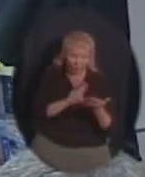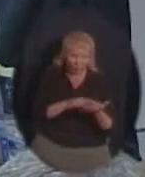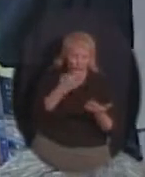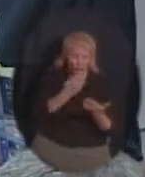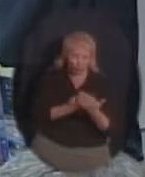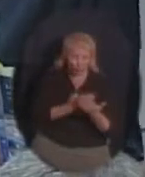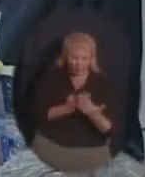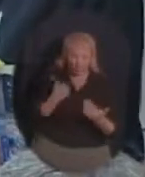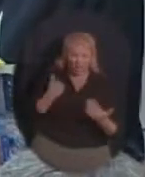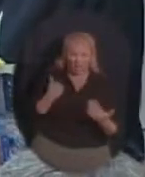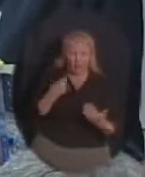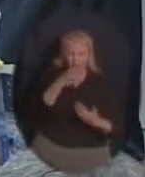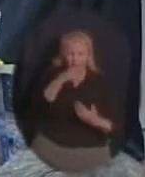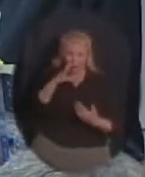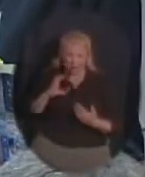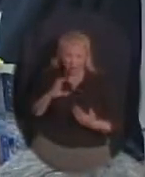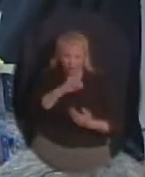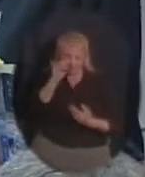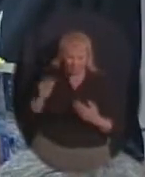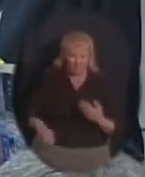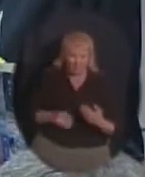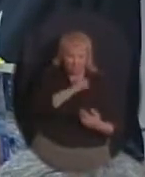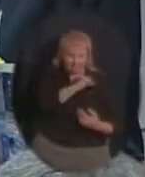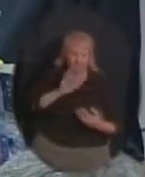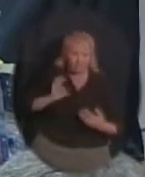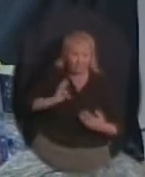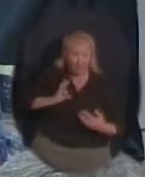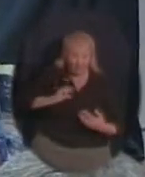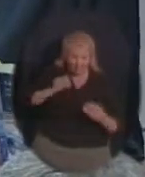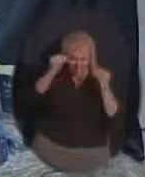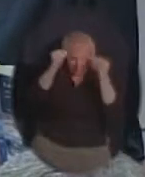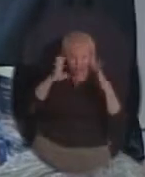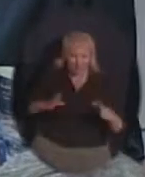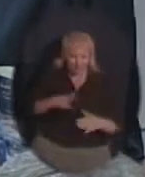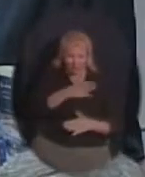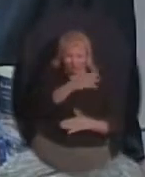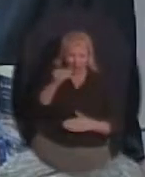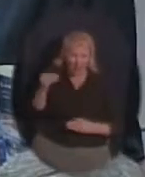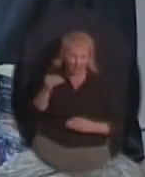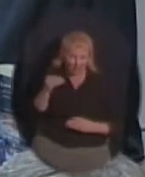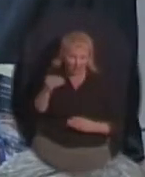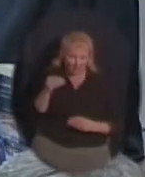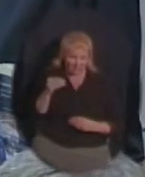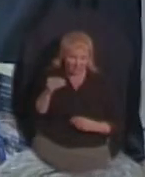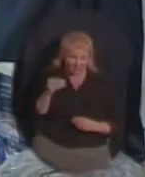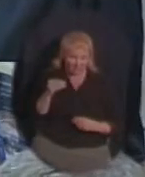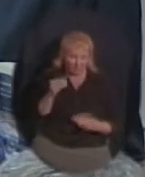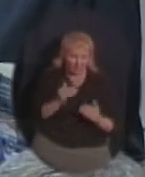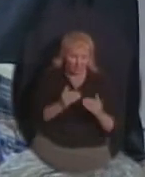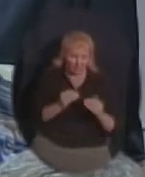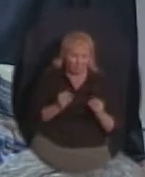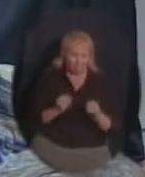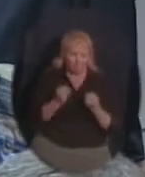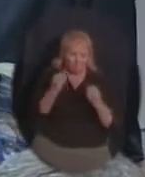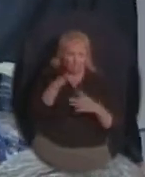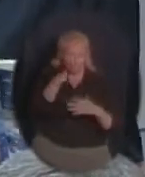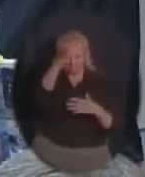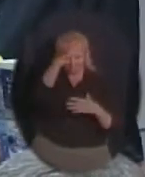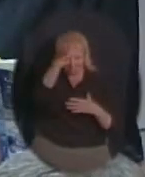consensus as well as site council consensus to move forward, to be even considered at this point. We had other schools